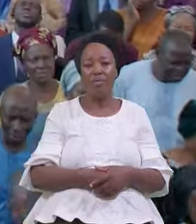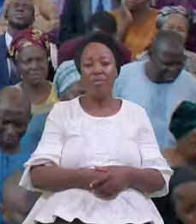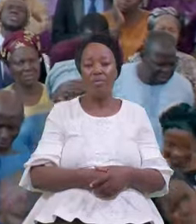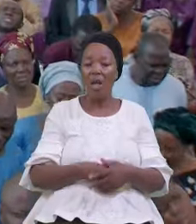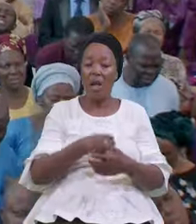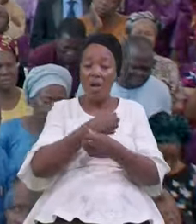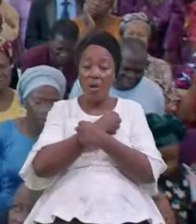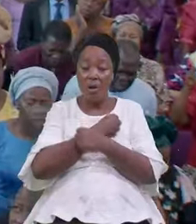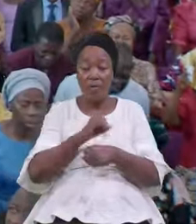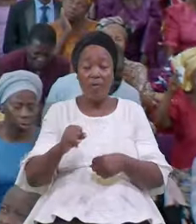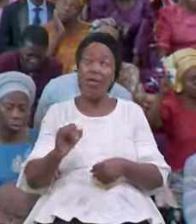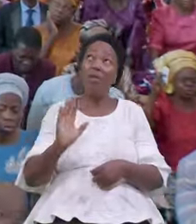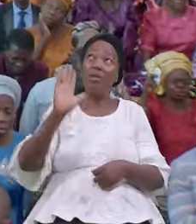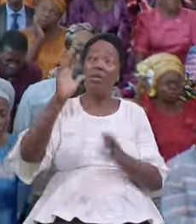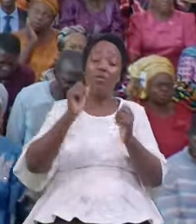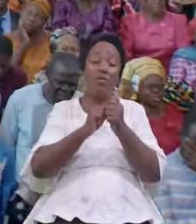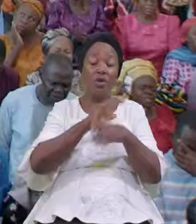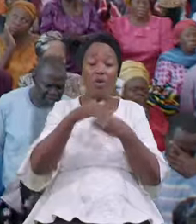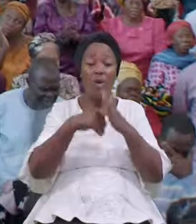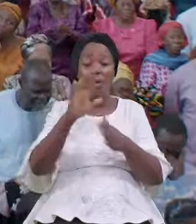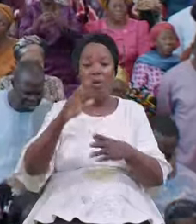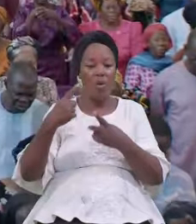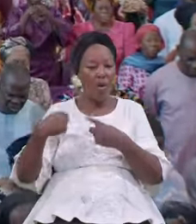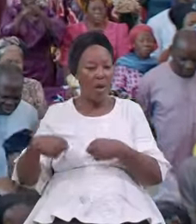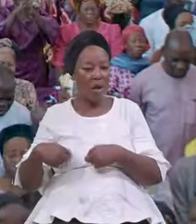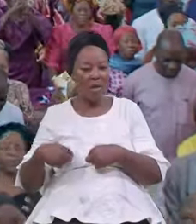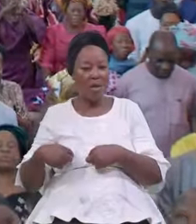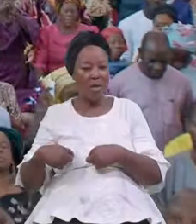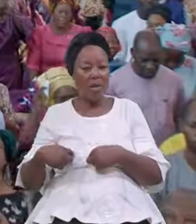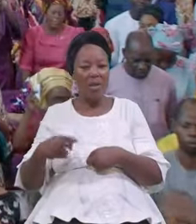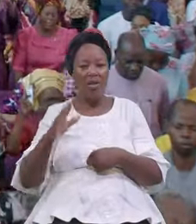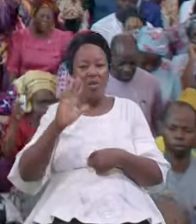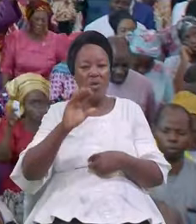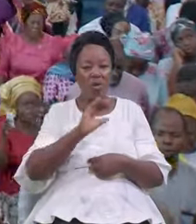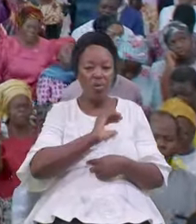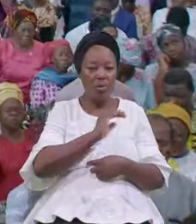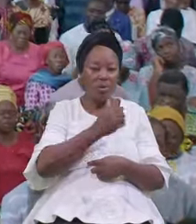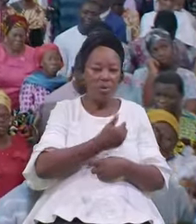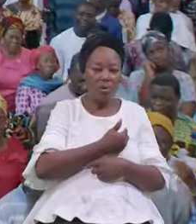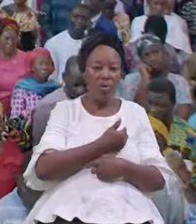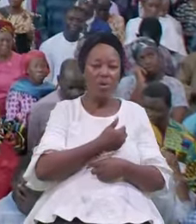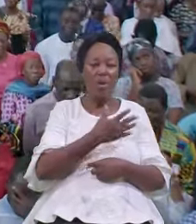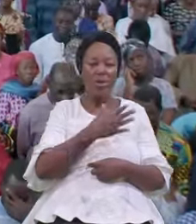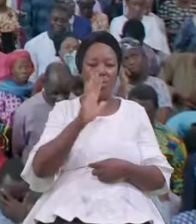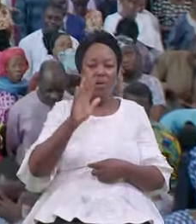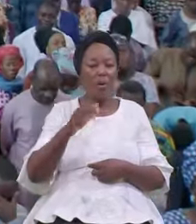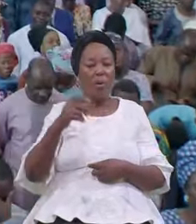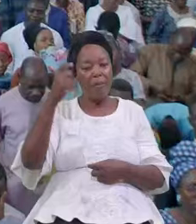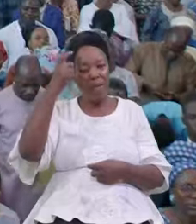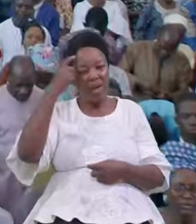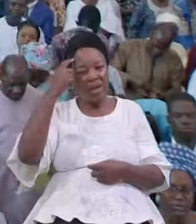Loving him with all your heart, all your soul, all your mind,